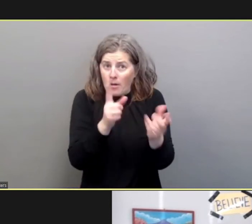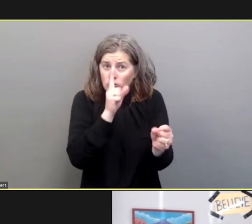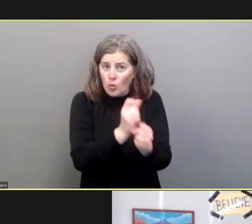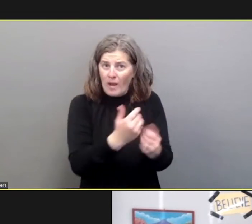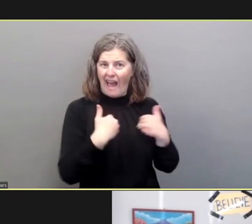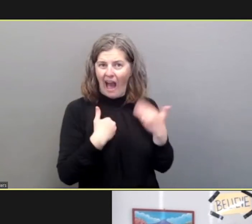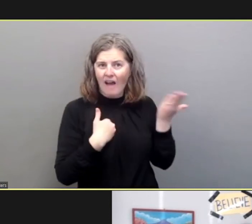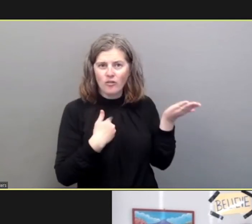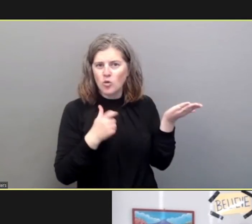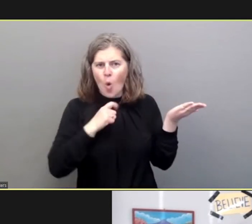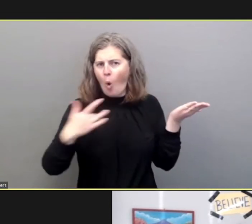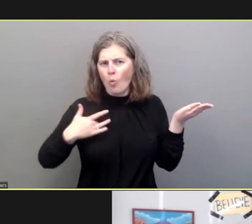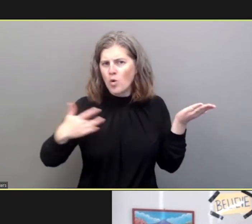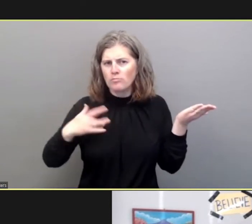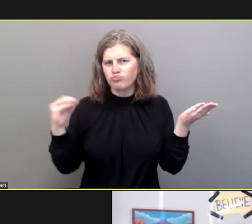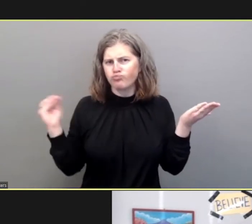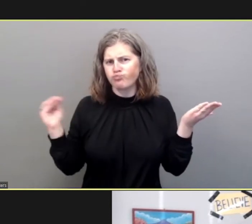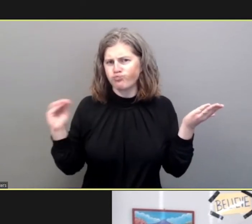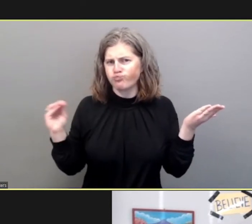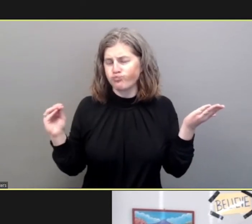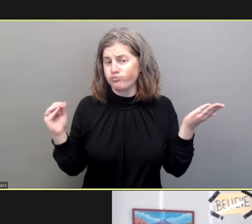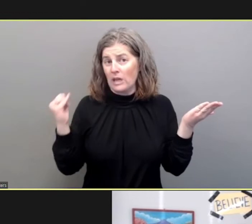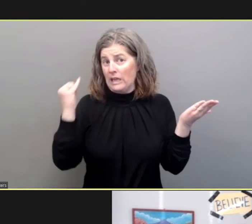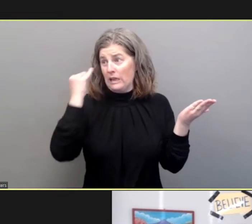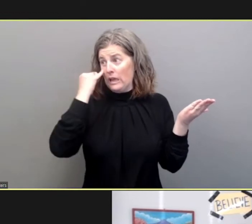not a worry. We can get, if every